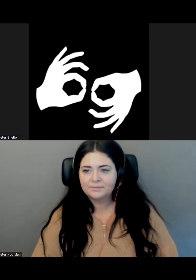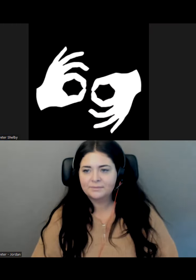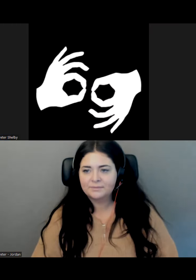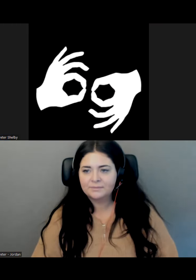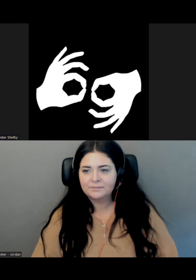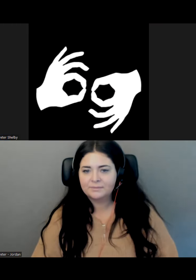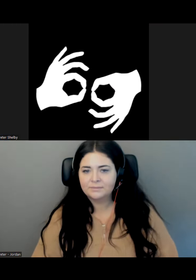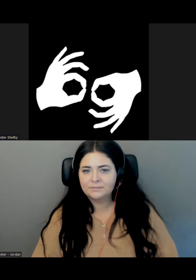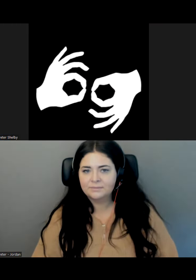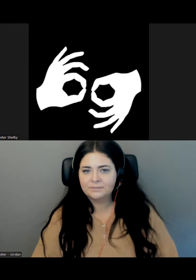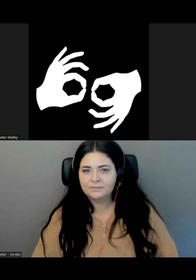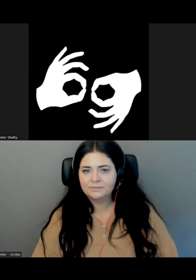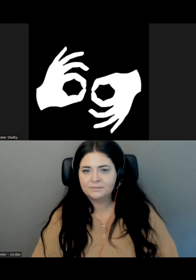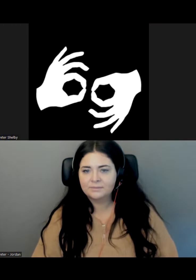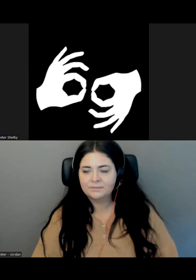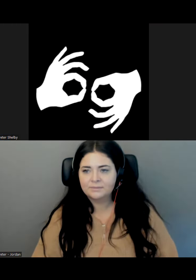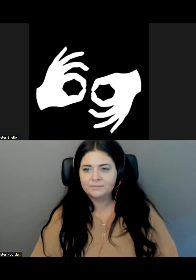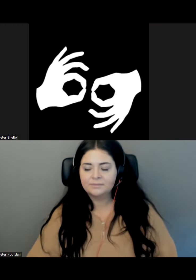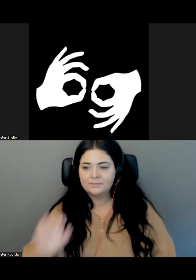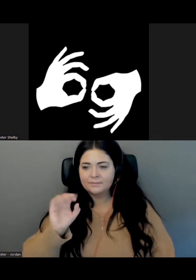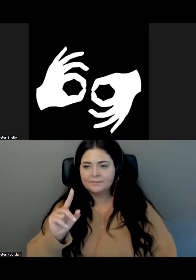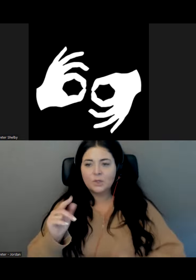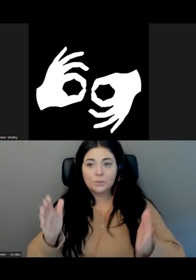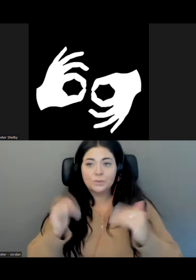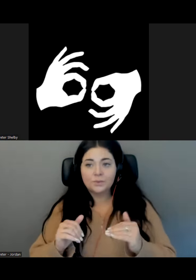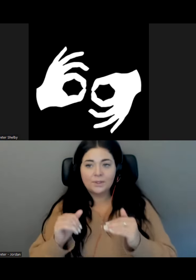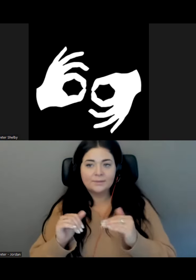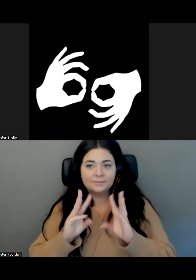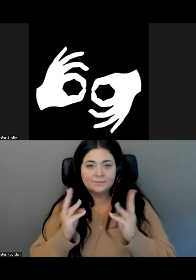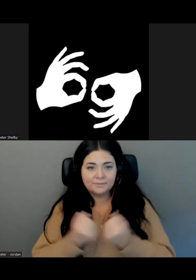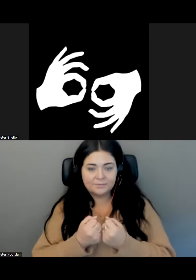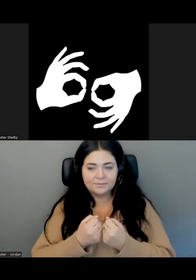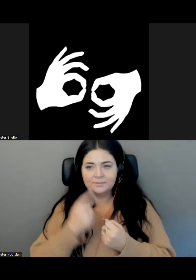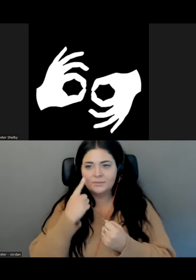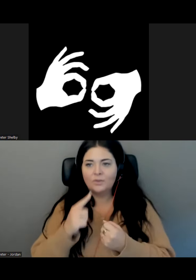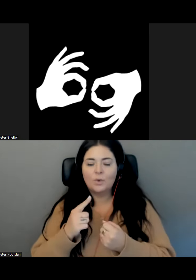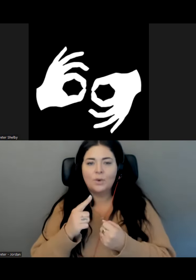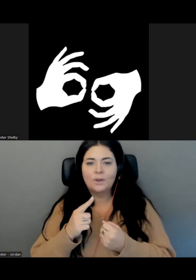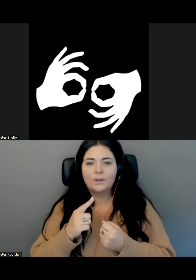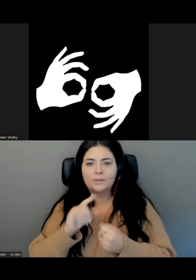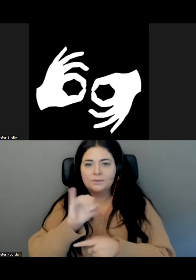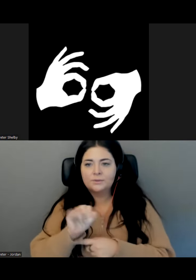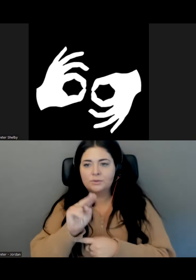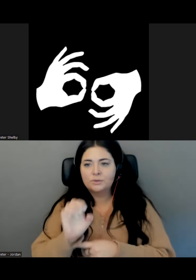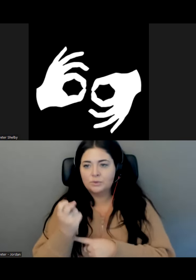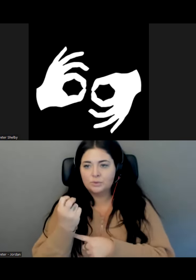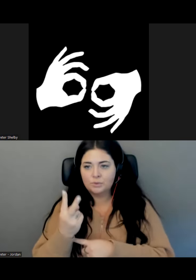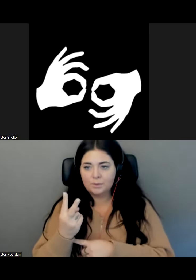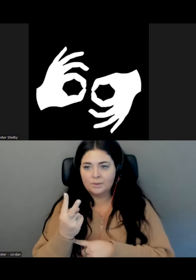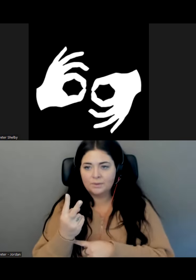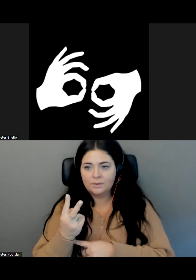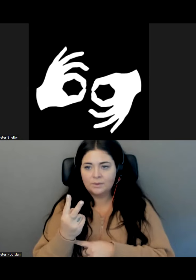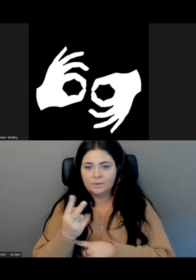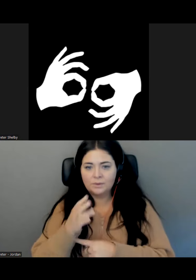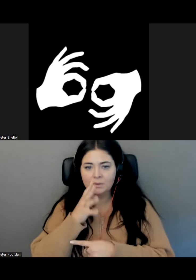next screen. So our next session for Let's Talk About will be June the 12th, and it's going to be